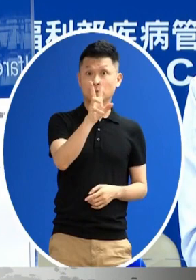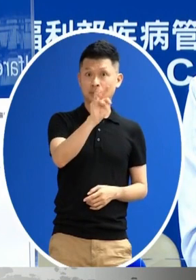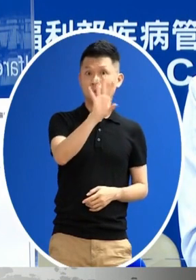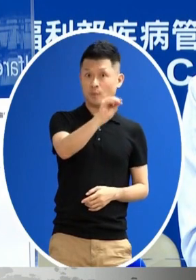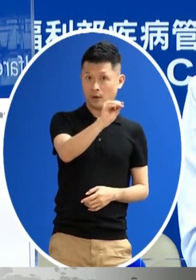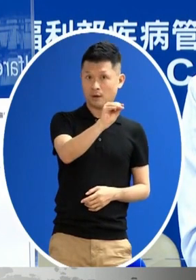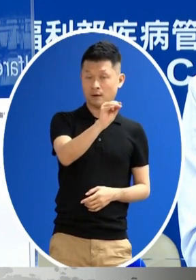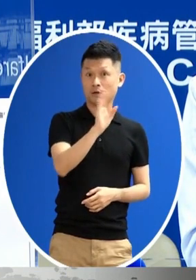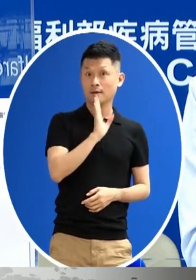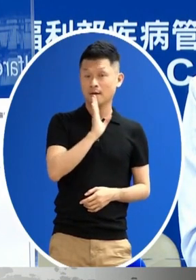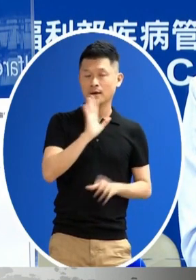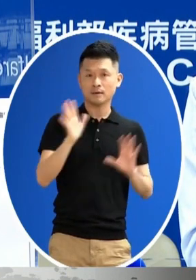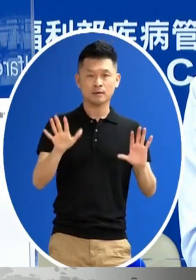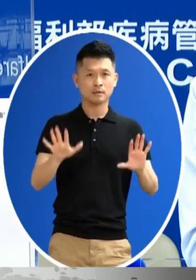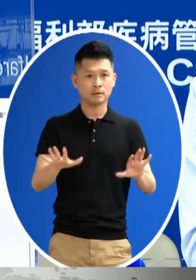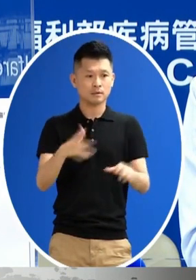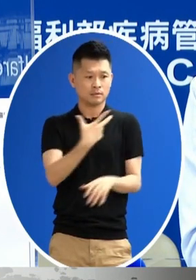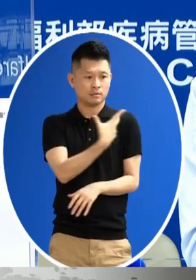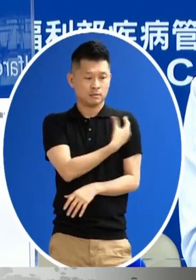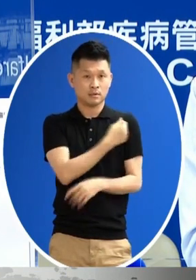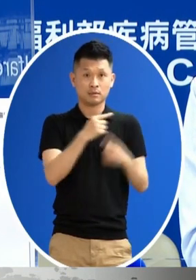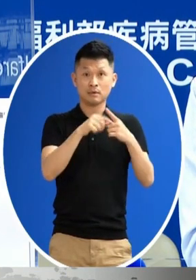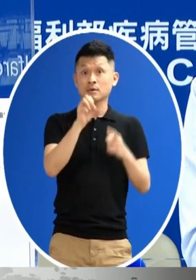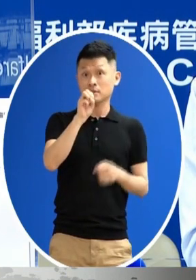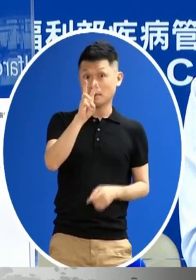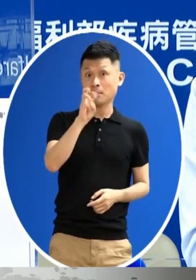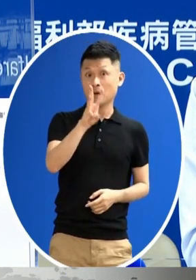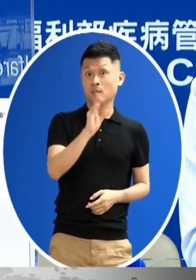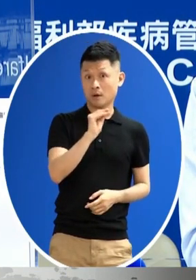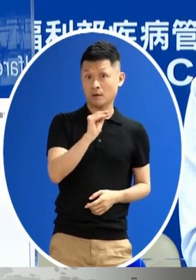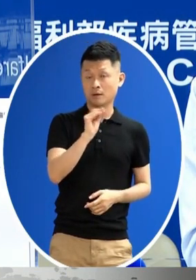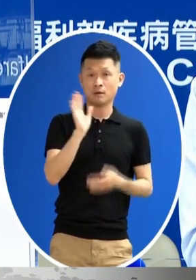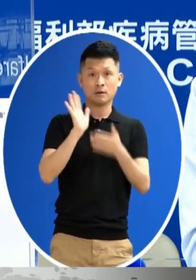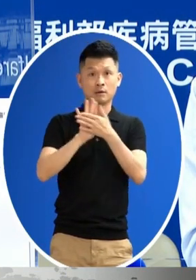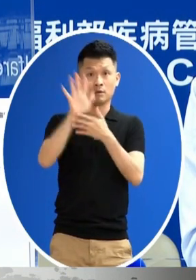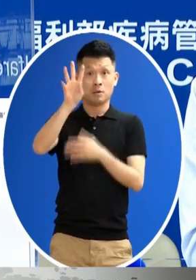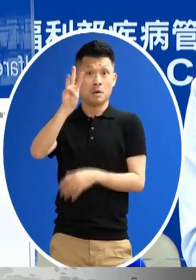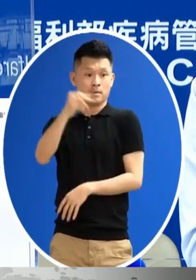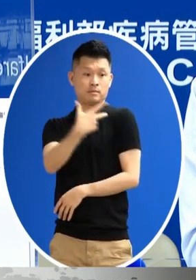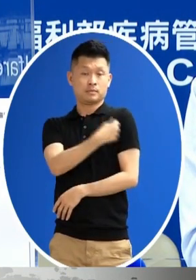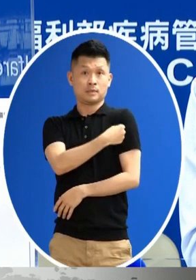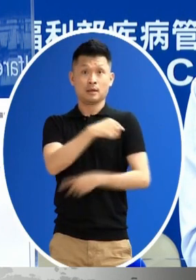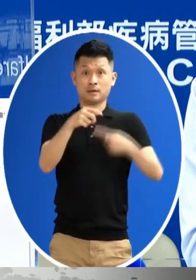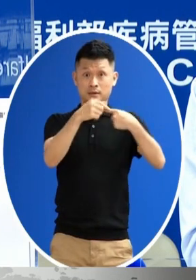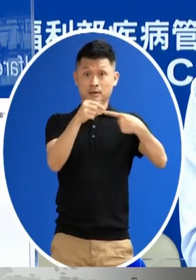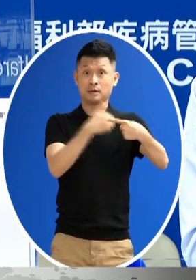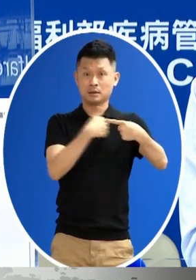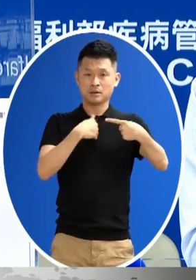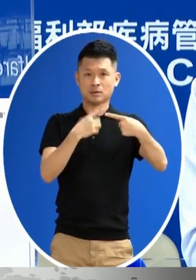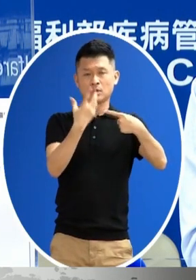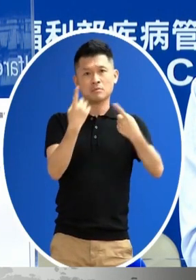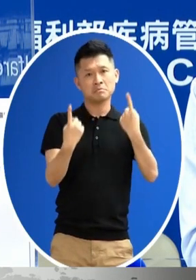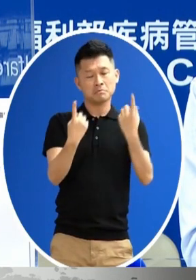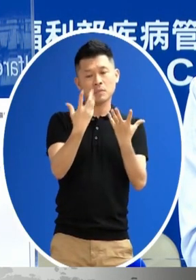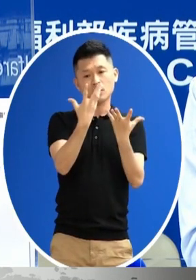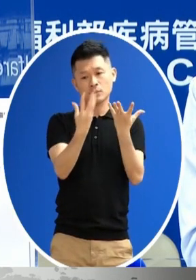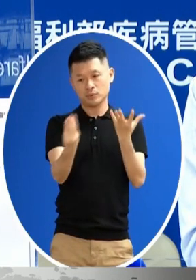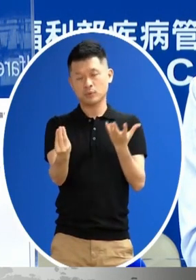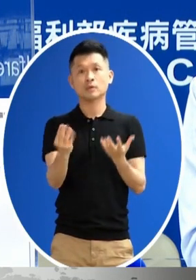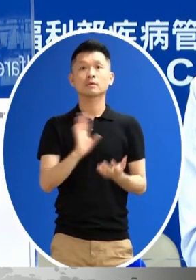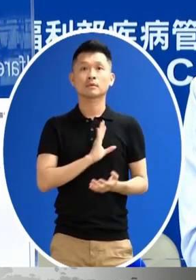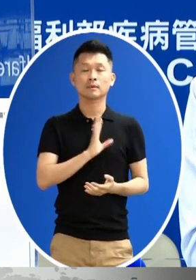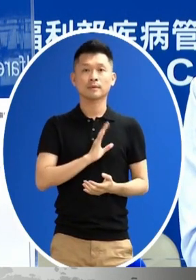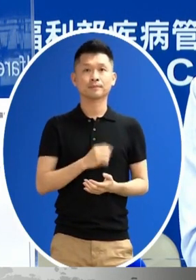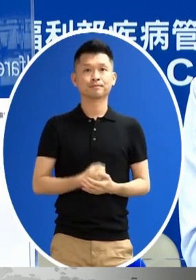We have orders and donations totaling more than 8 million Moderna vaccines, which we expect to administer to more than 4